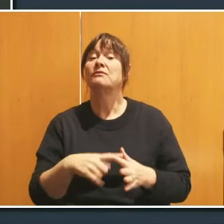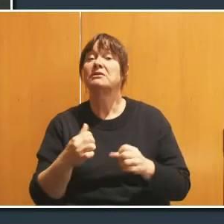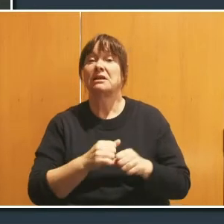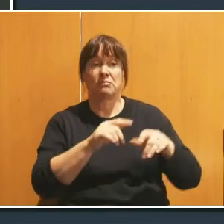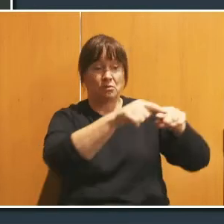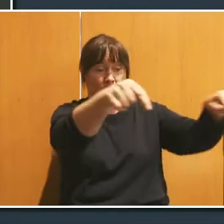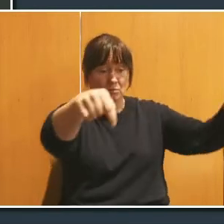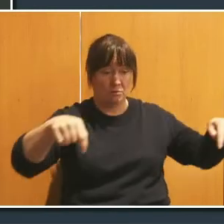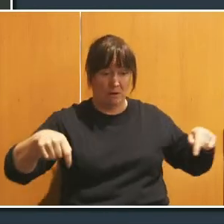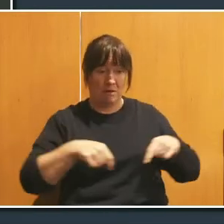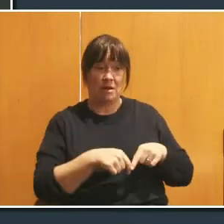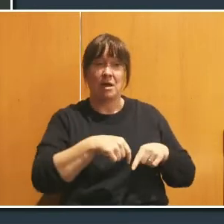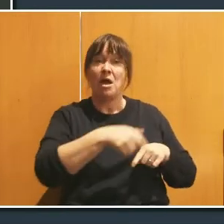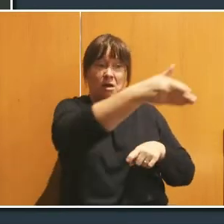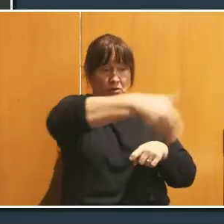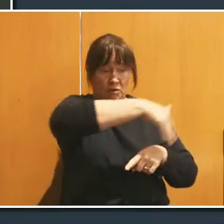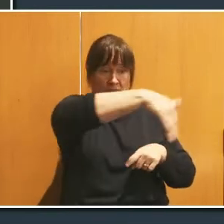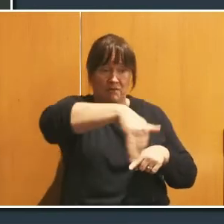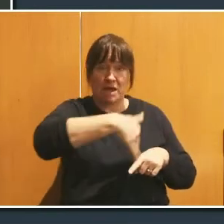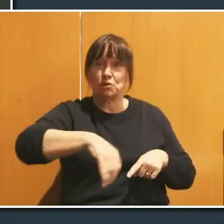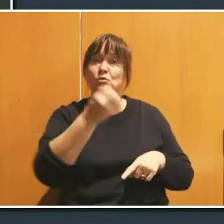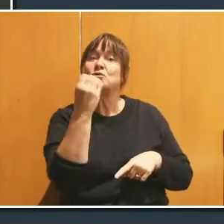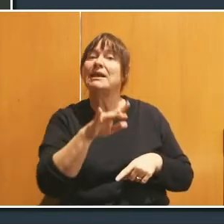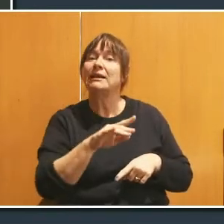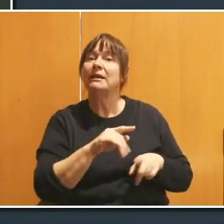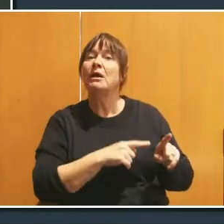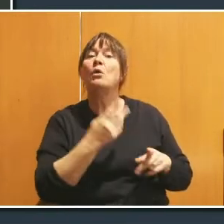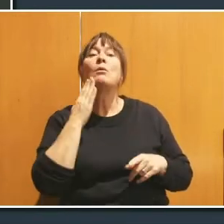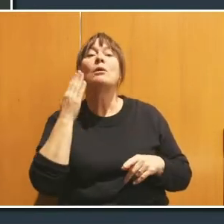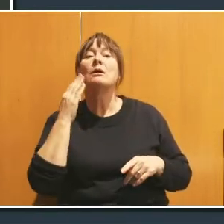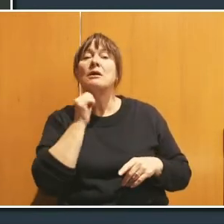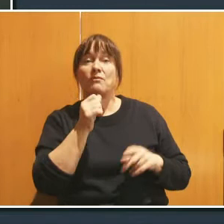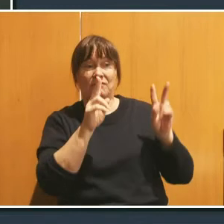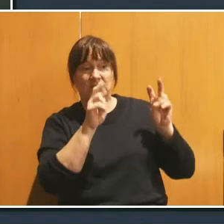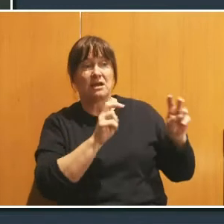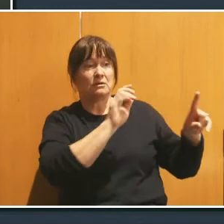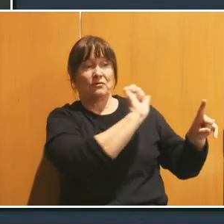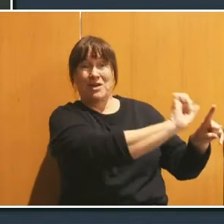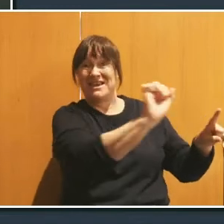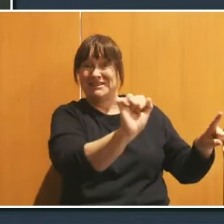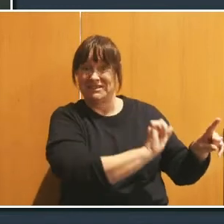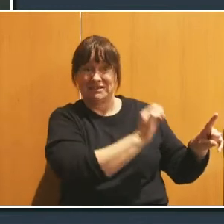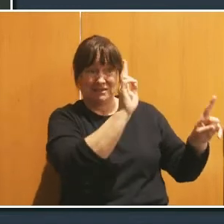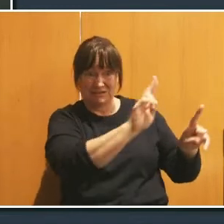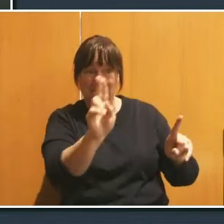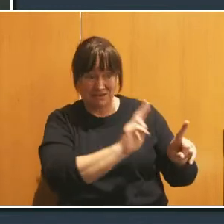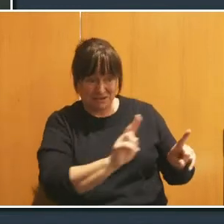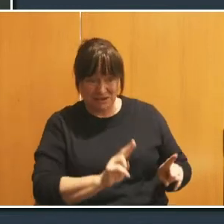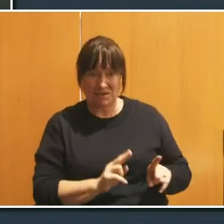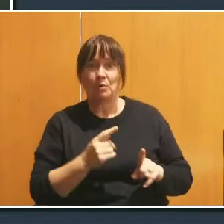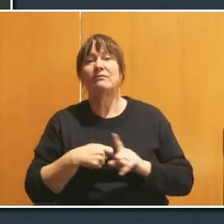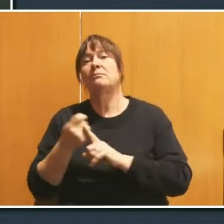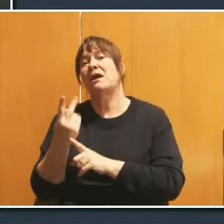stage of 10 lots, as soon as we get titles, we have to pay $150,000 then and there. I'm sure